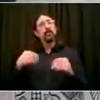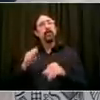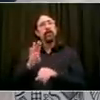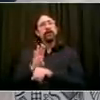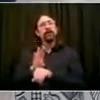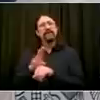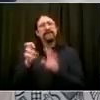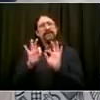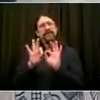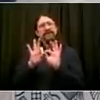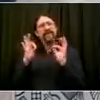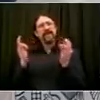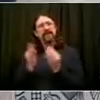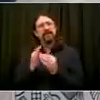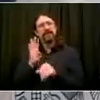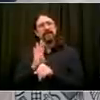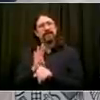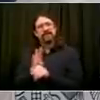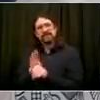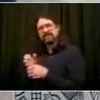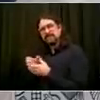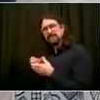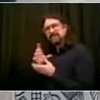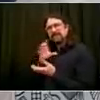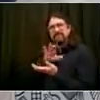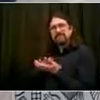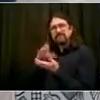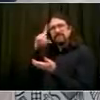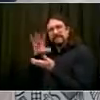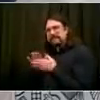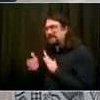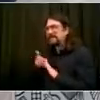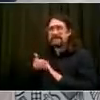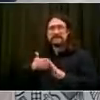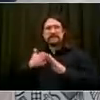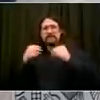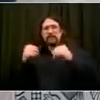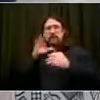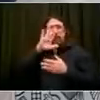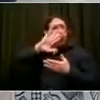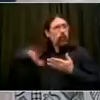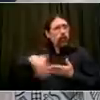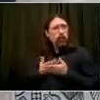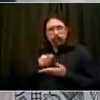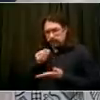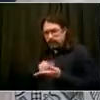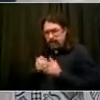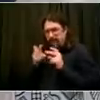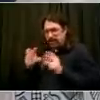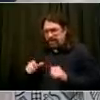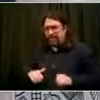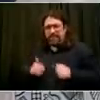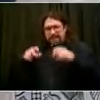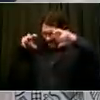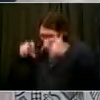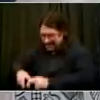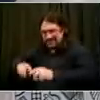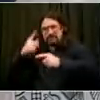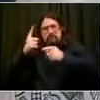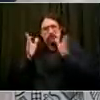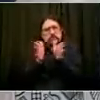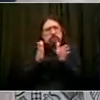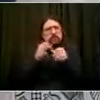us right now that we have a huge challenge and we have to beat it back. James, remember, our hospital system is strong